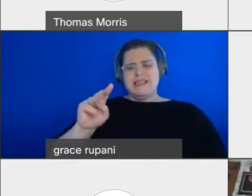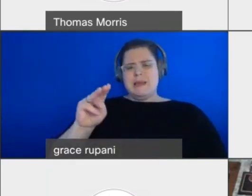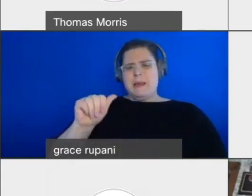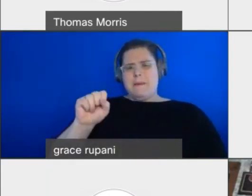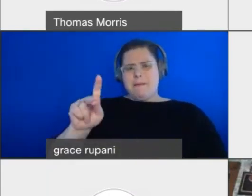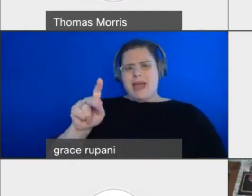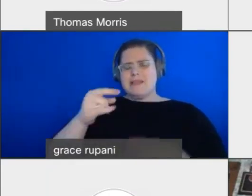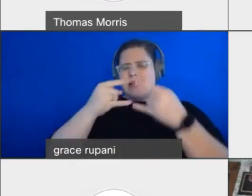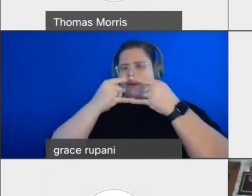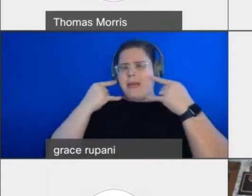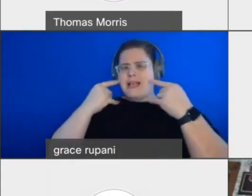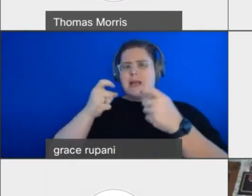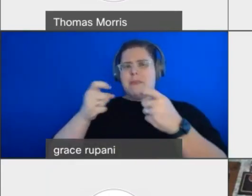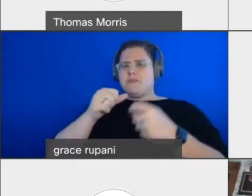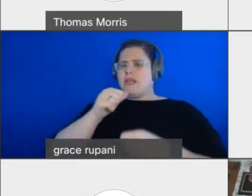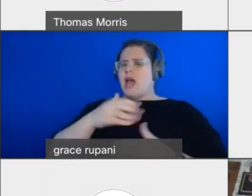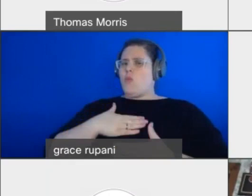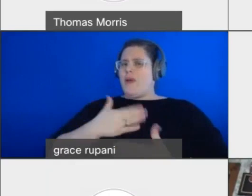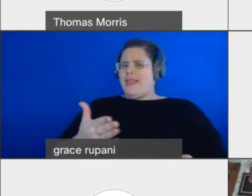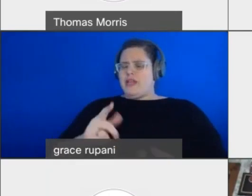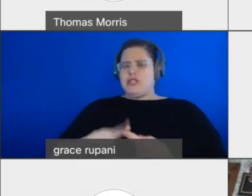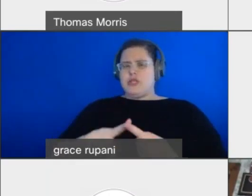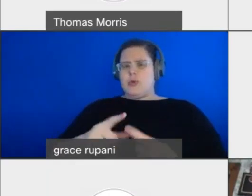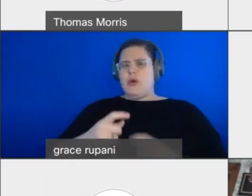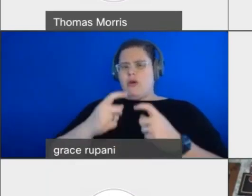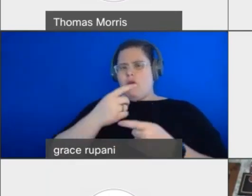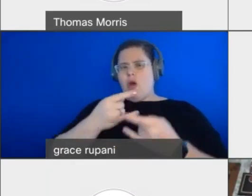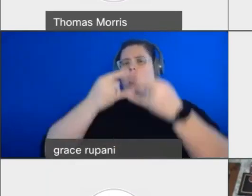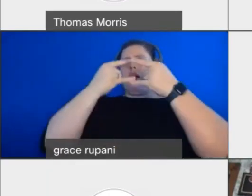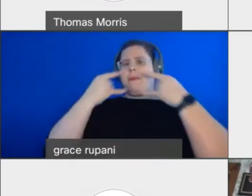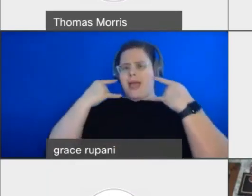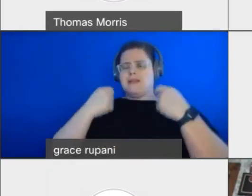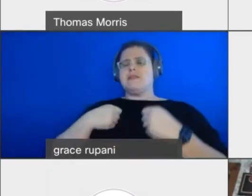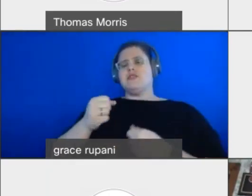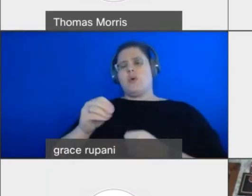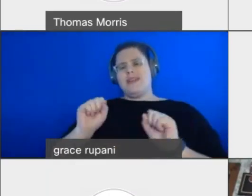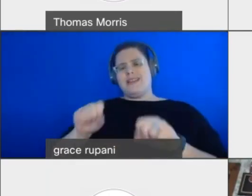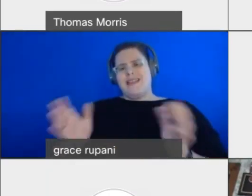not willing to keep on a mask so that they can attend health appointments?